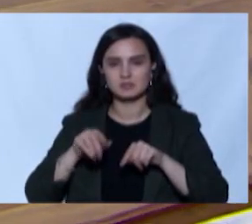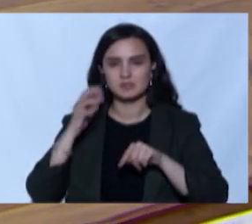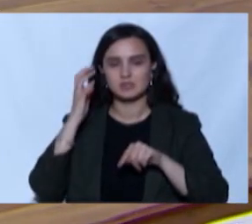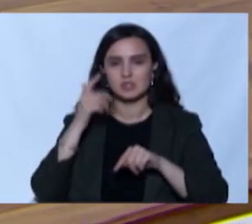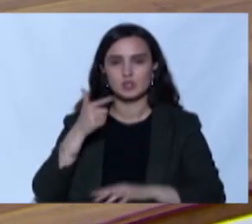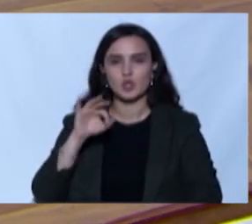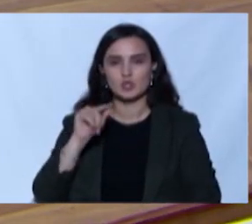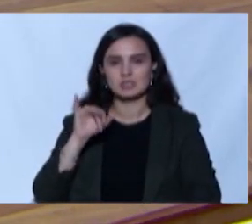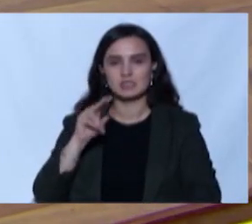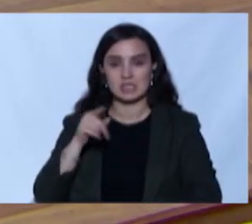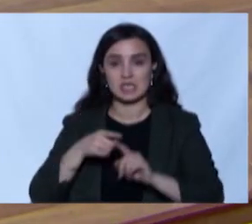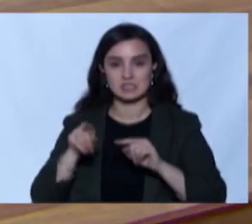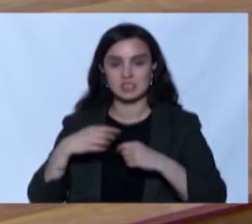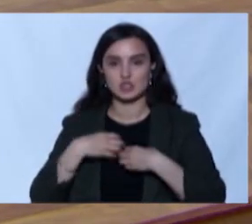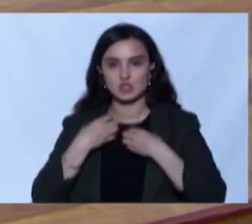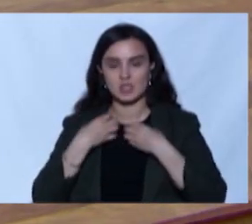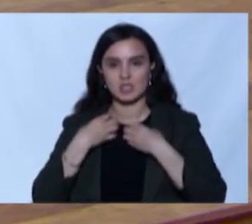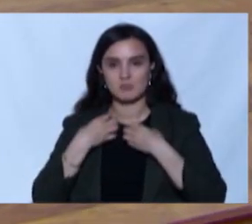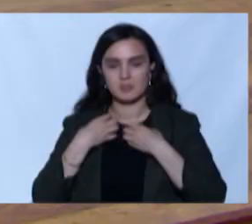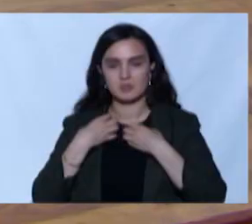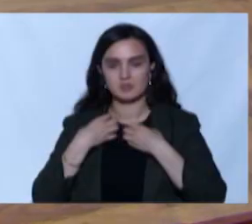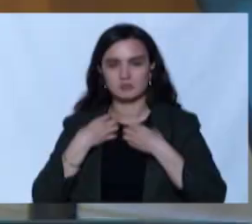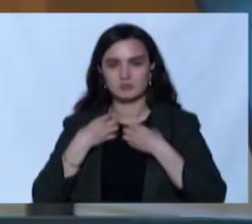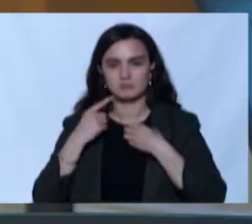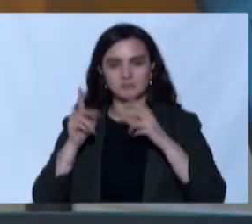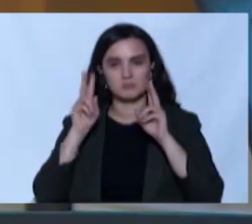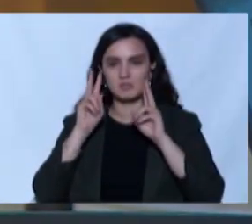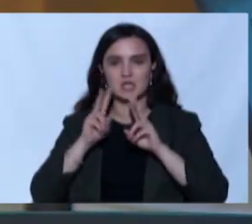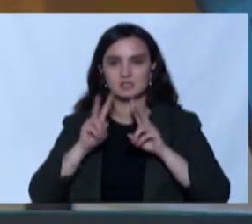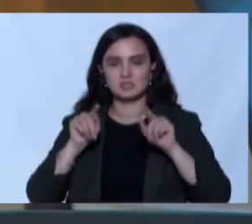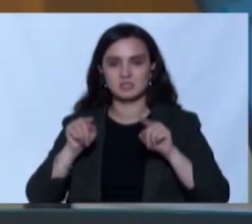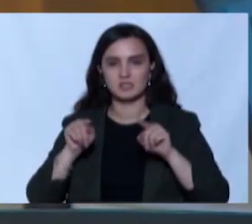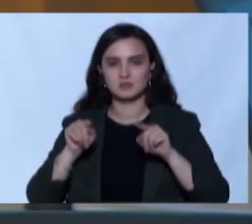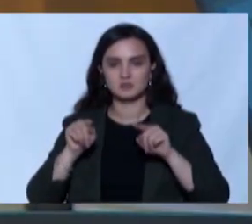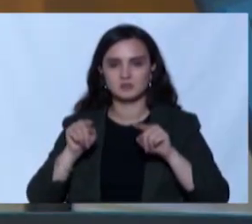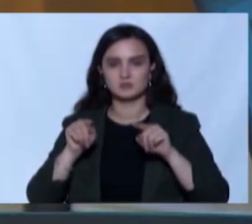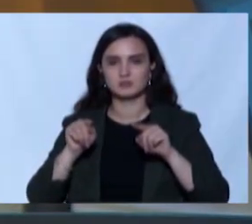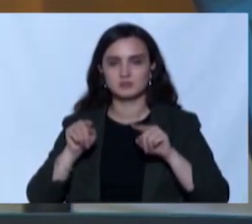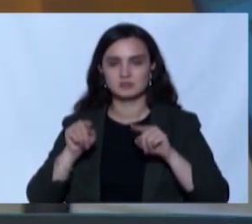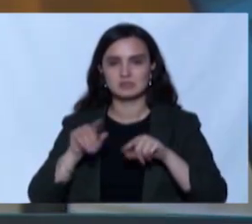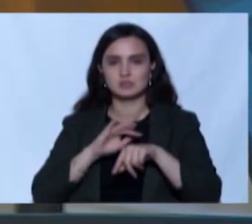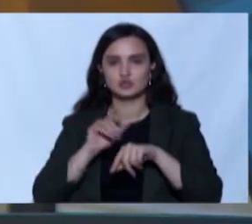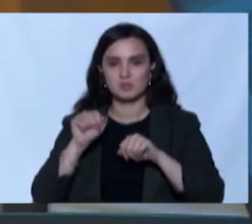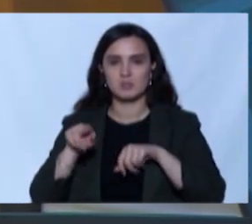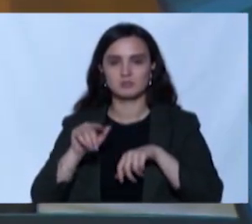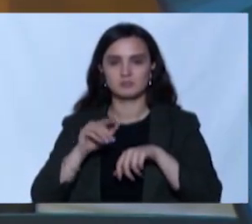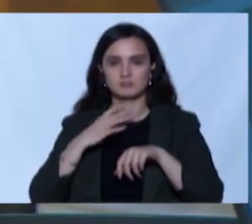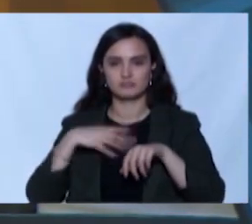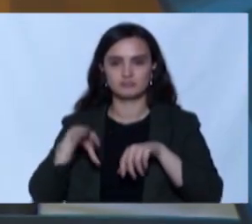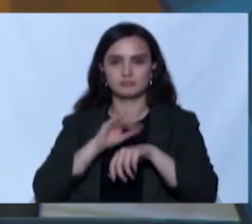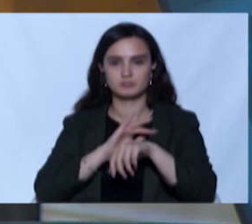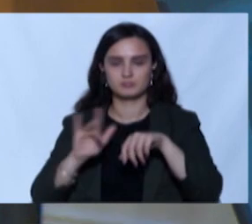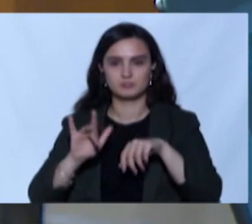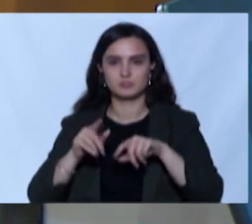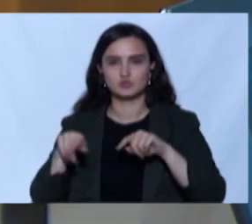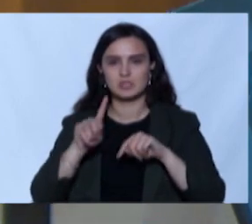setting, it's a horror. It's the unknown taking over and destroying us.